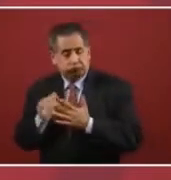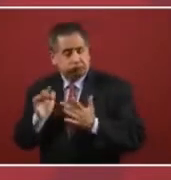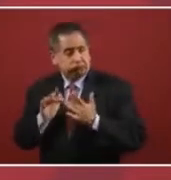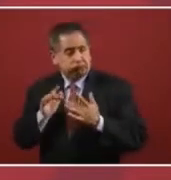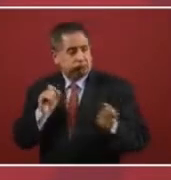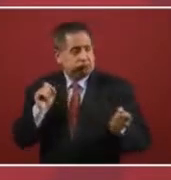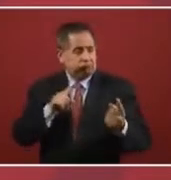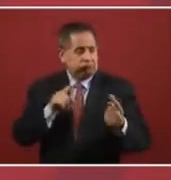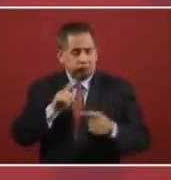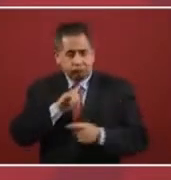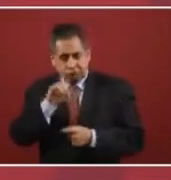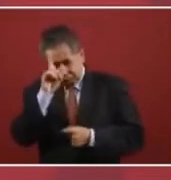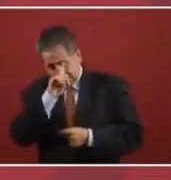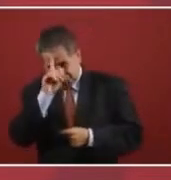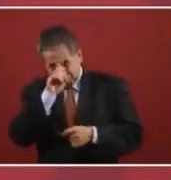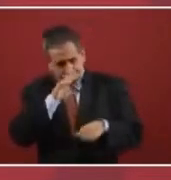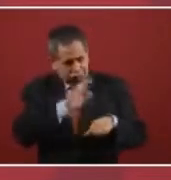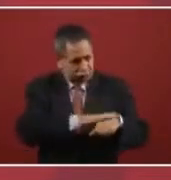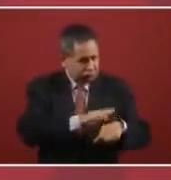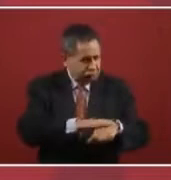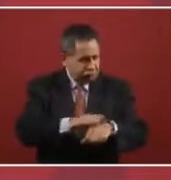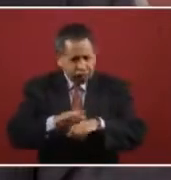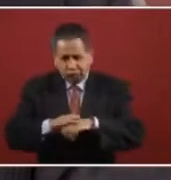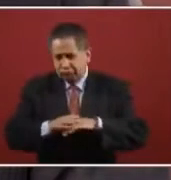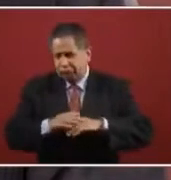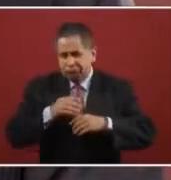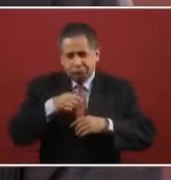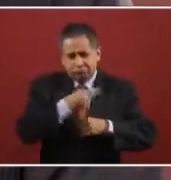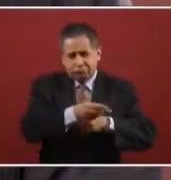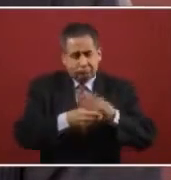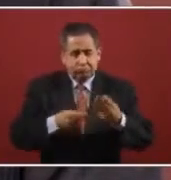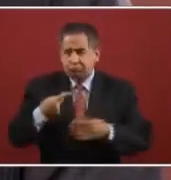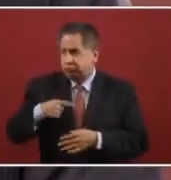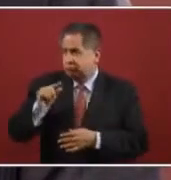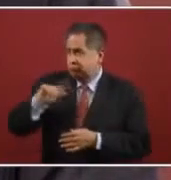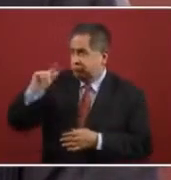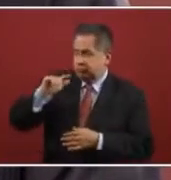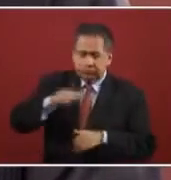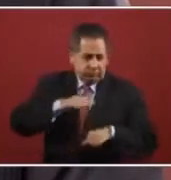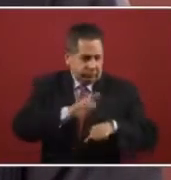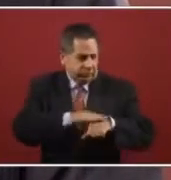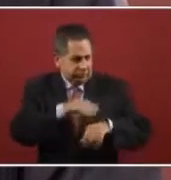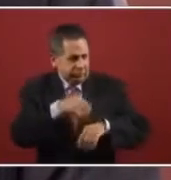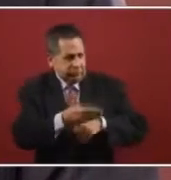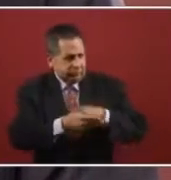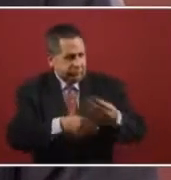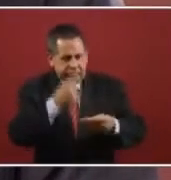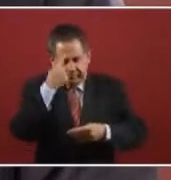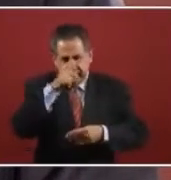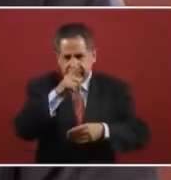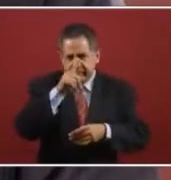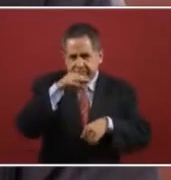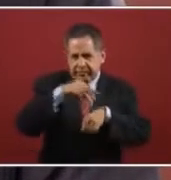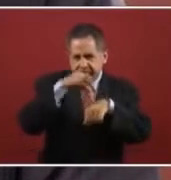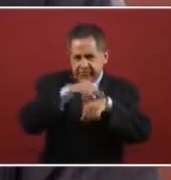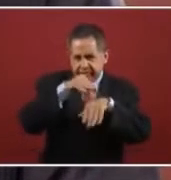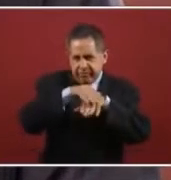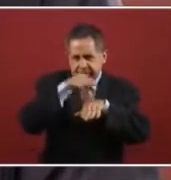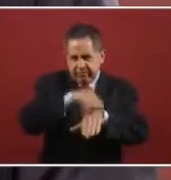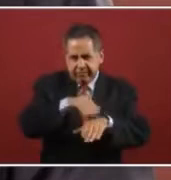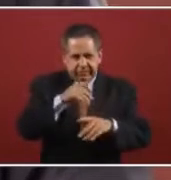centers for medical help, recommendations to specialists in the case of a